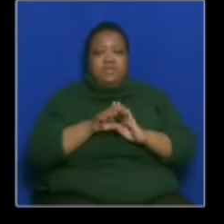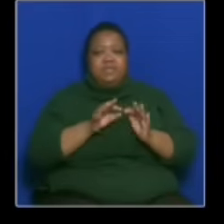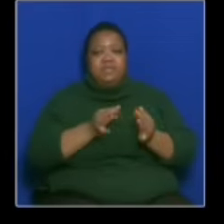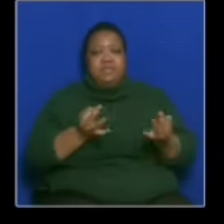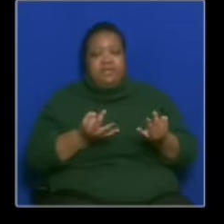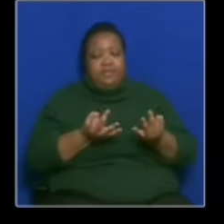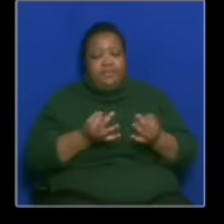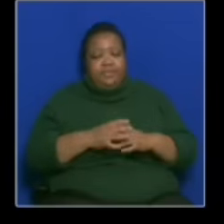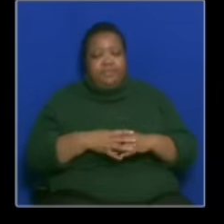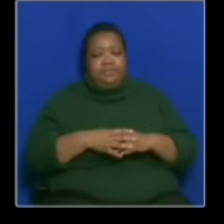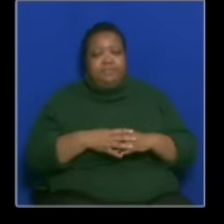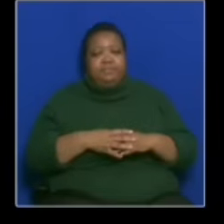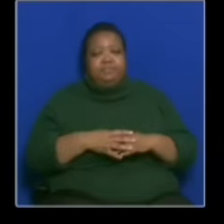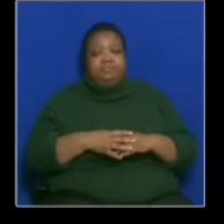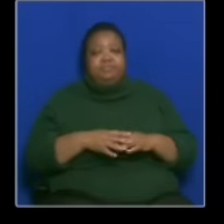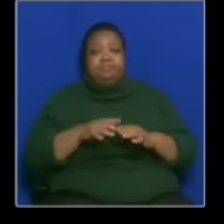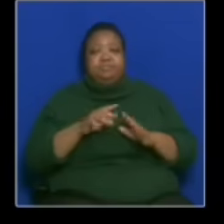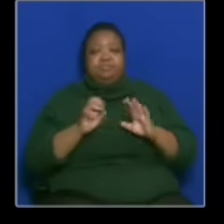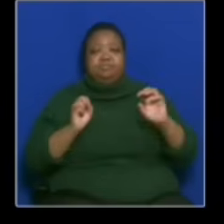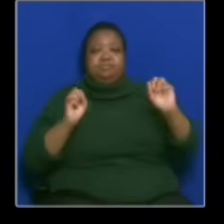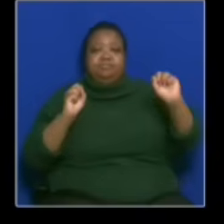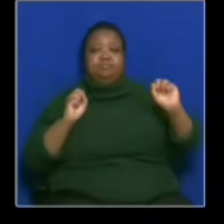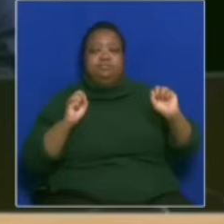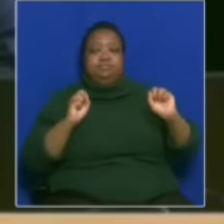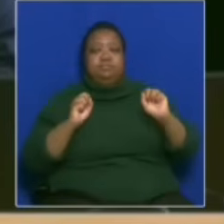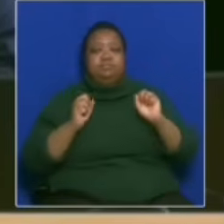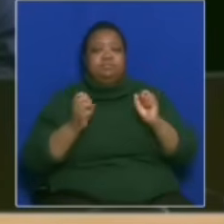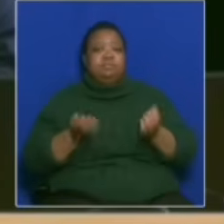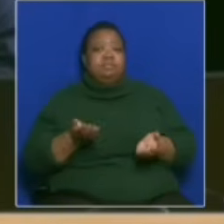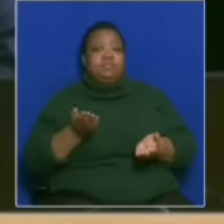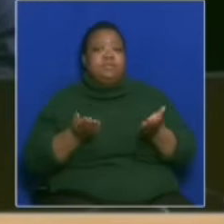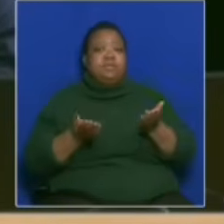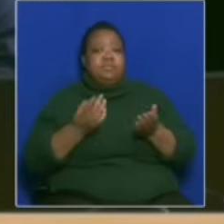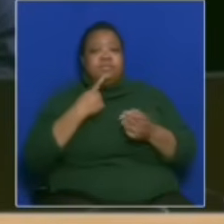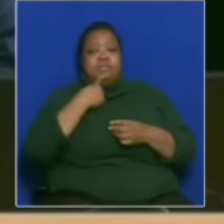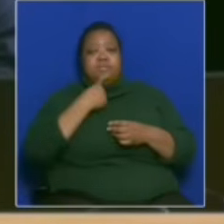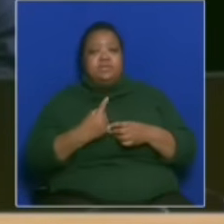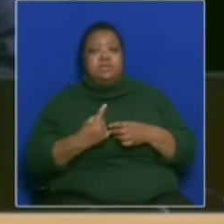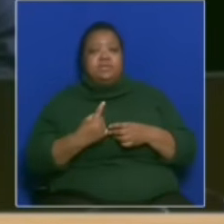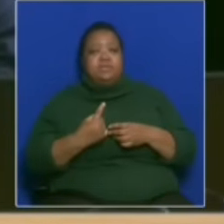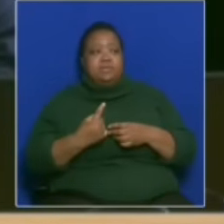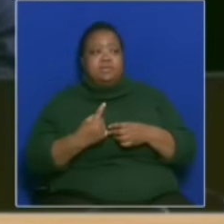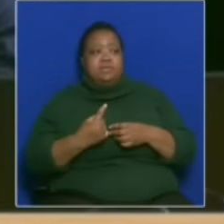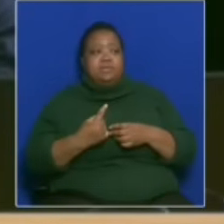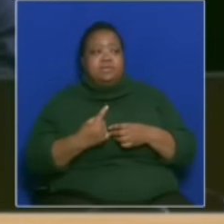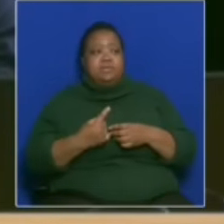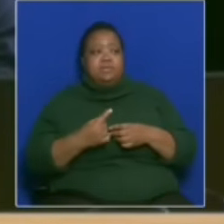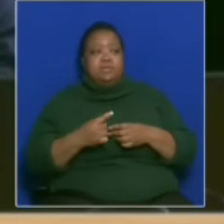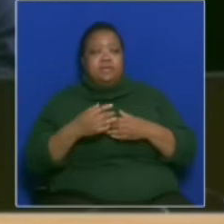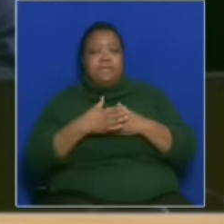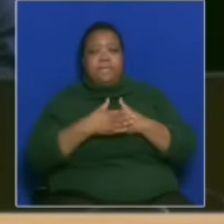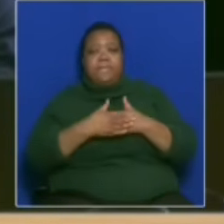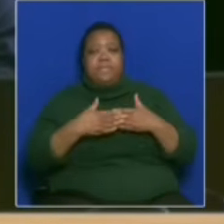For the record, maybe I should say they do not look branded, the